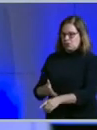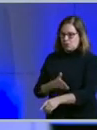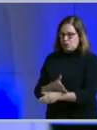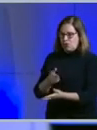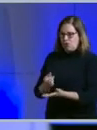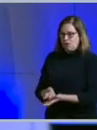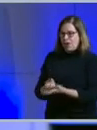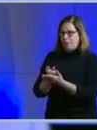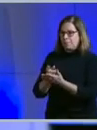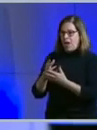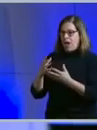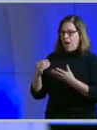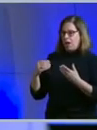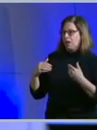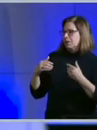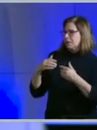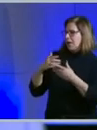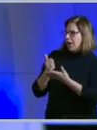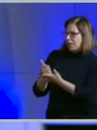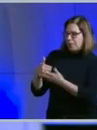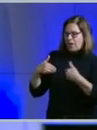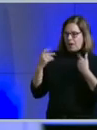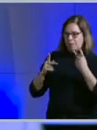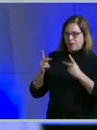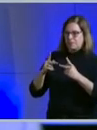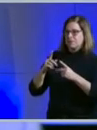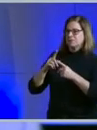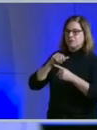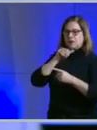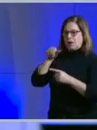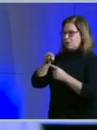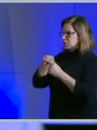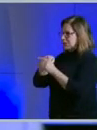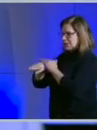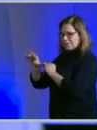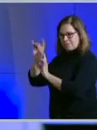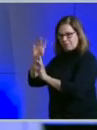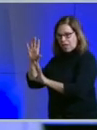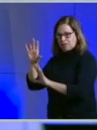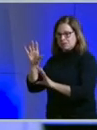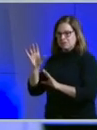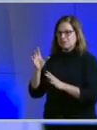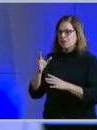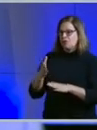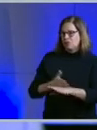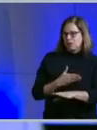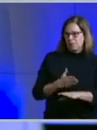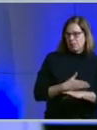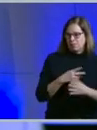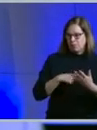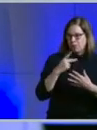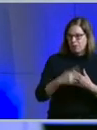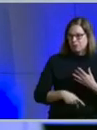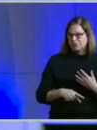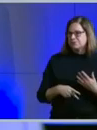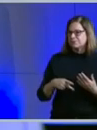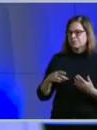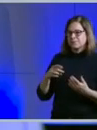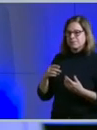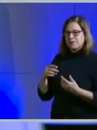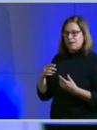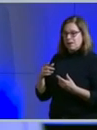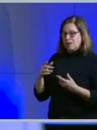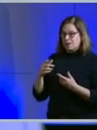acts or, you know, future adult criminal acts. So that's our charge. And so we approach that through a